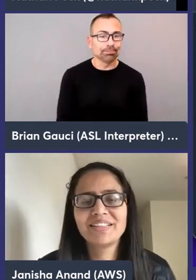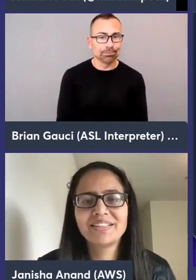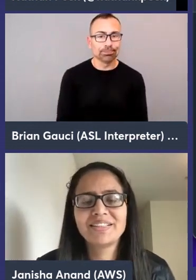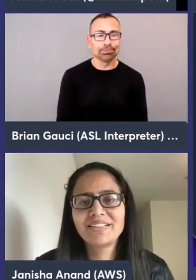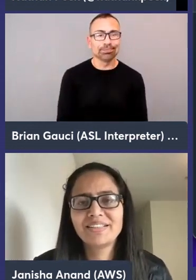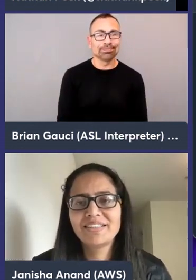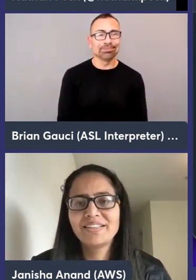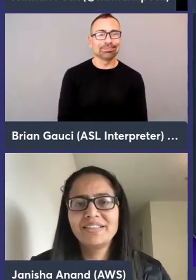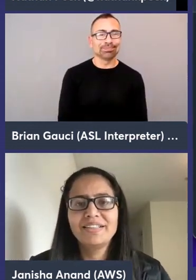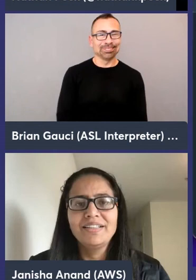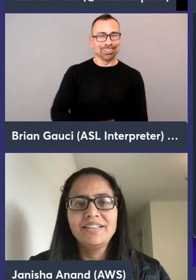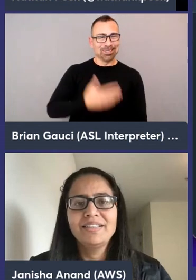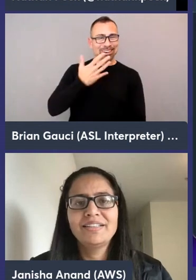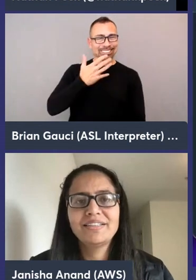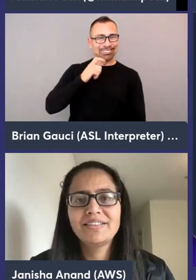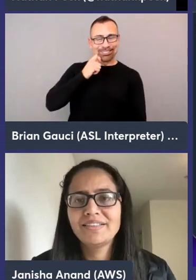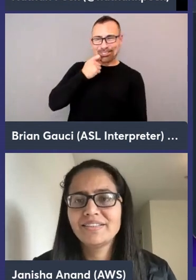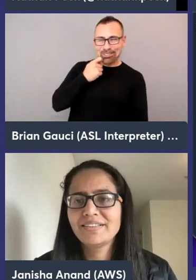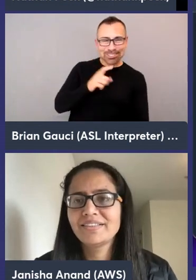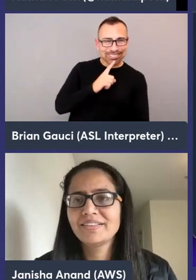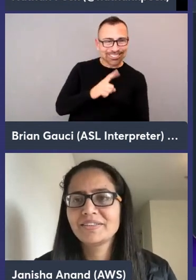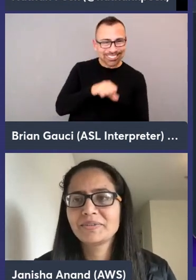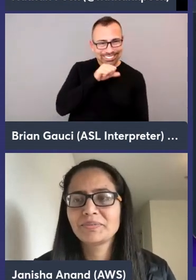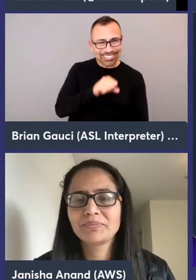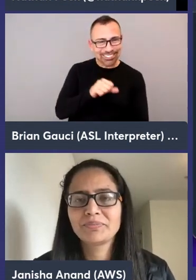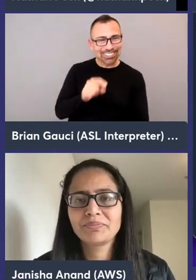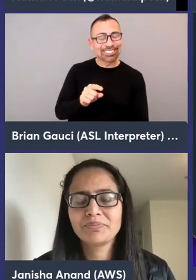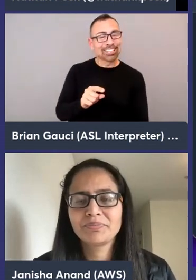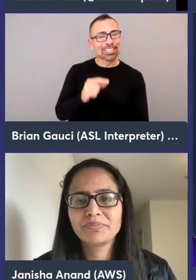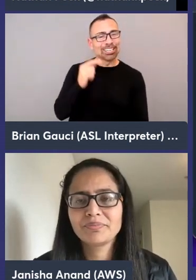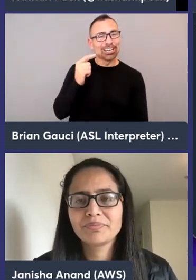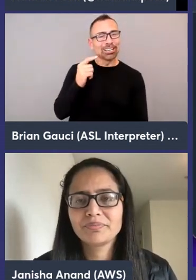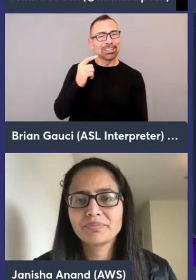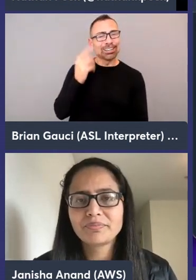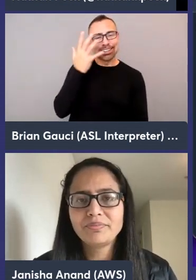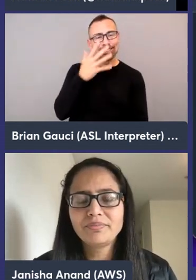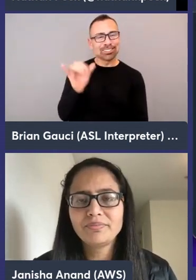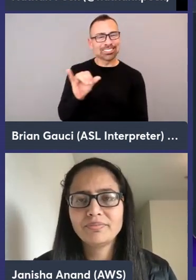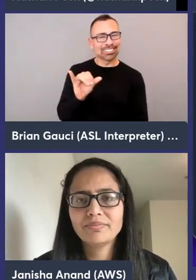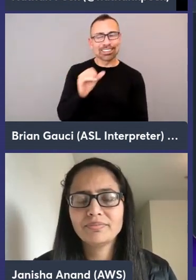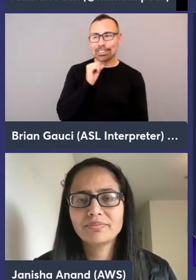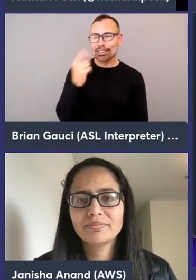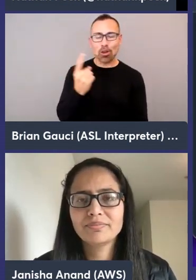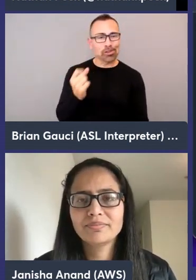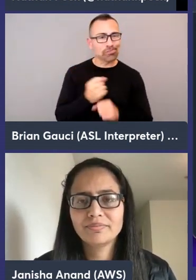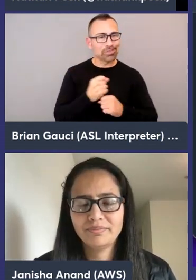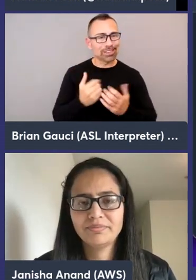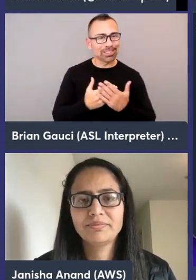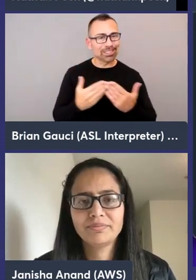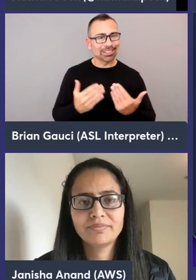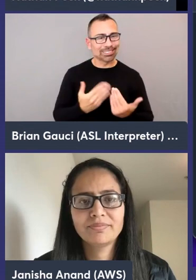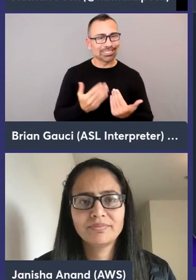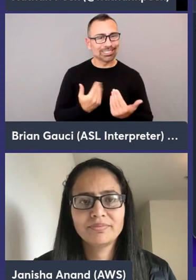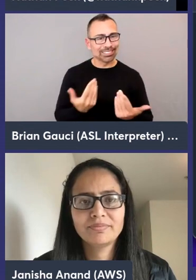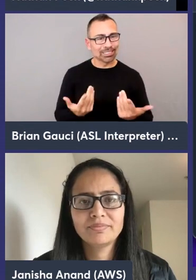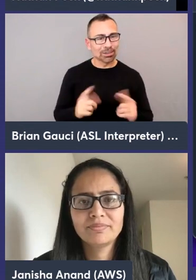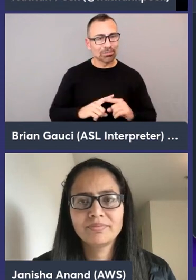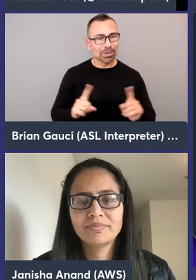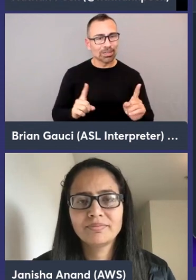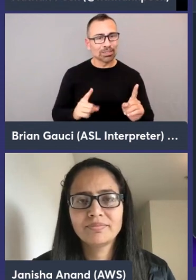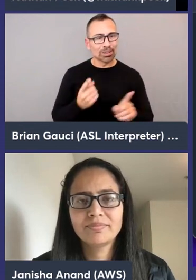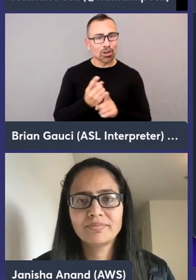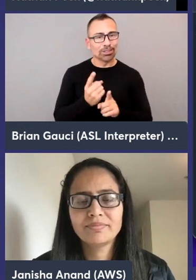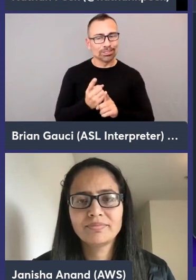Awesome. Very cool. I really like this. It looks like it not only is making things easier, but also